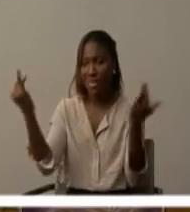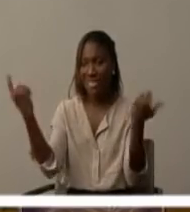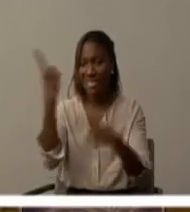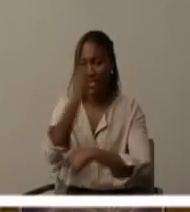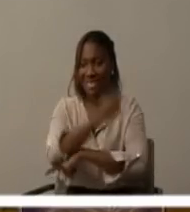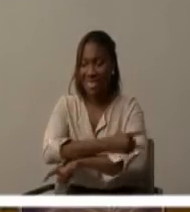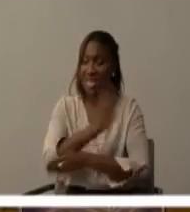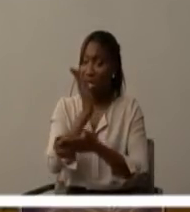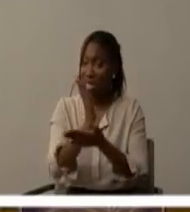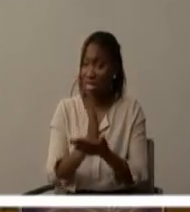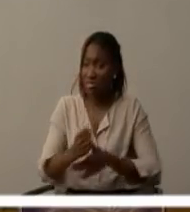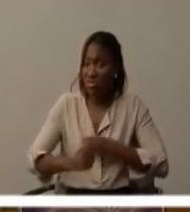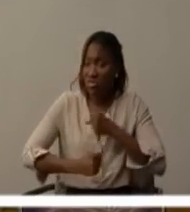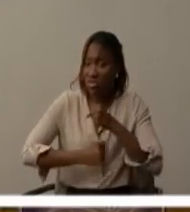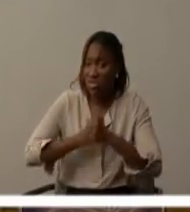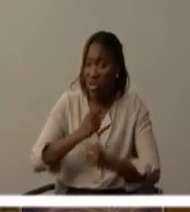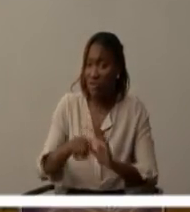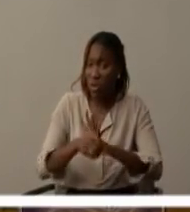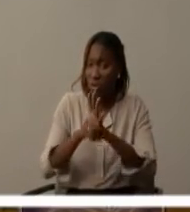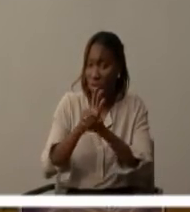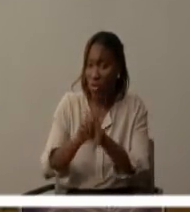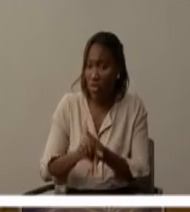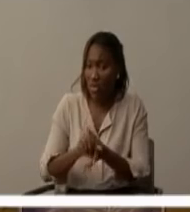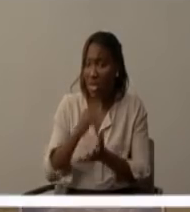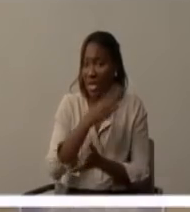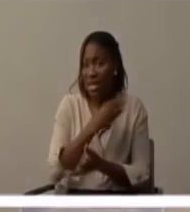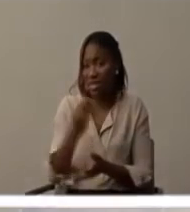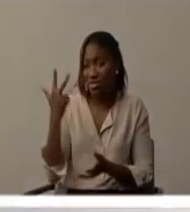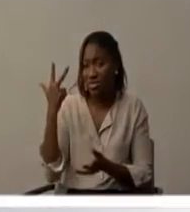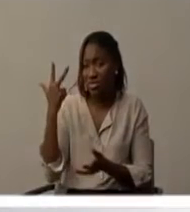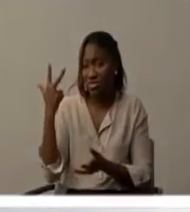with COVID-19, and especially the two who have died already.